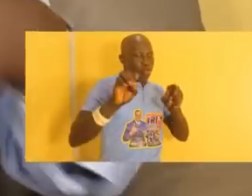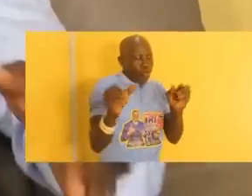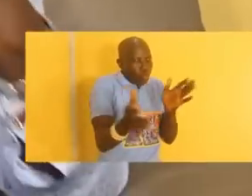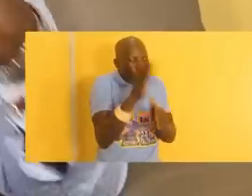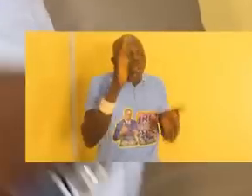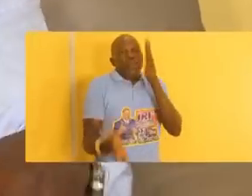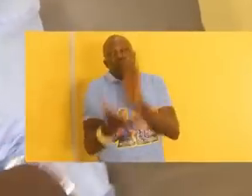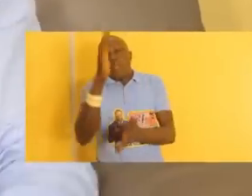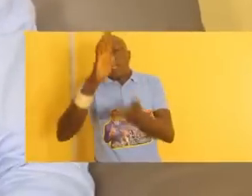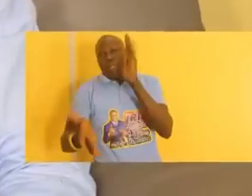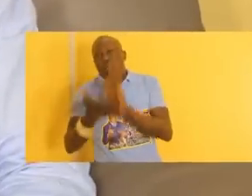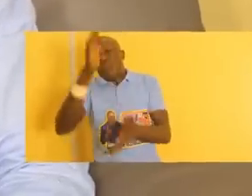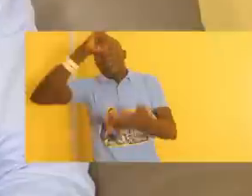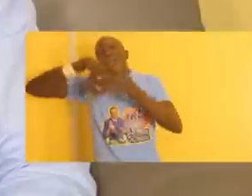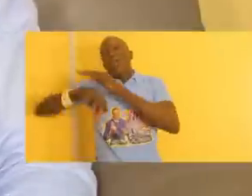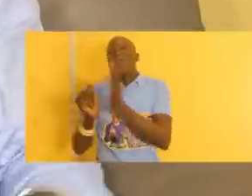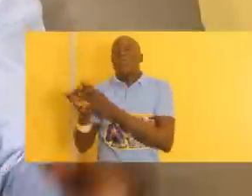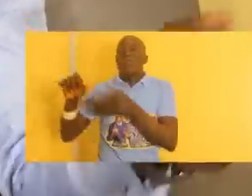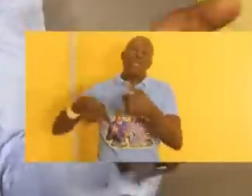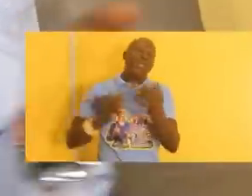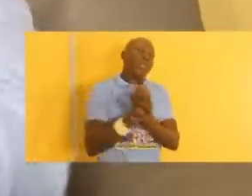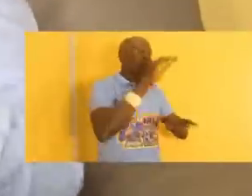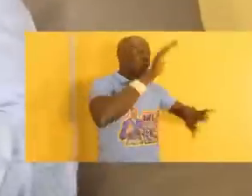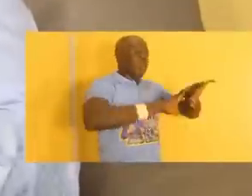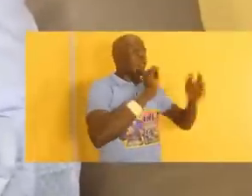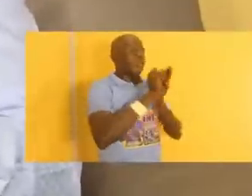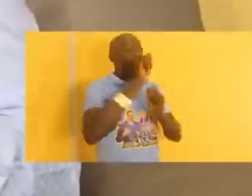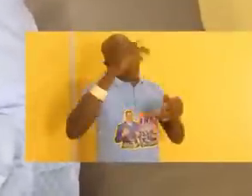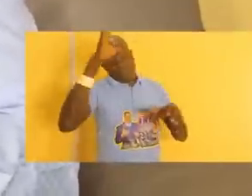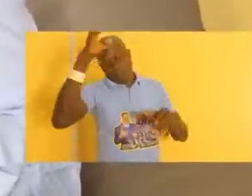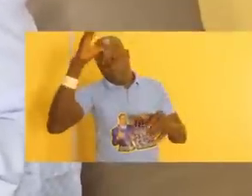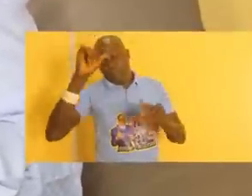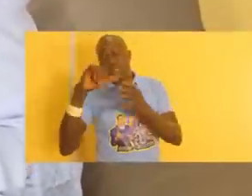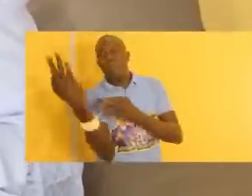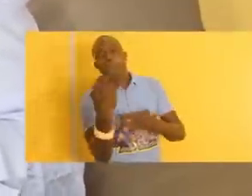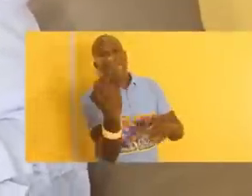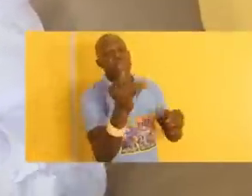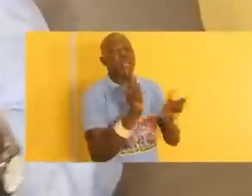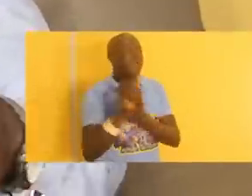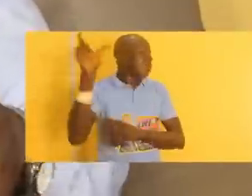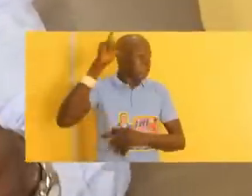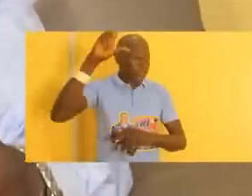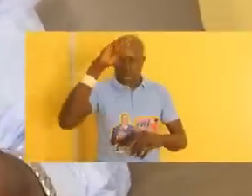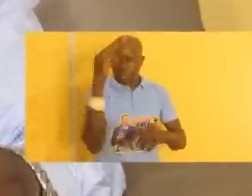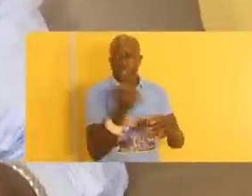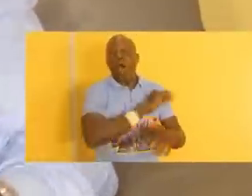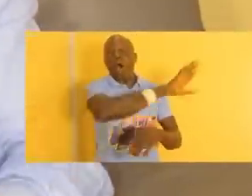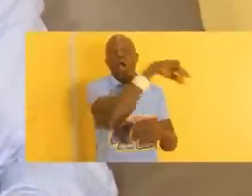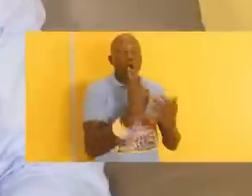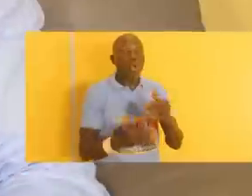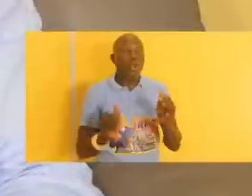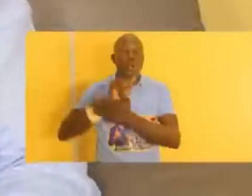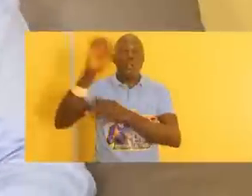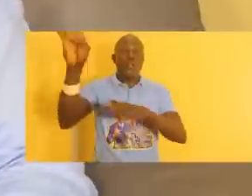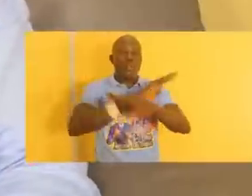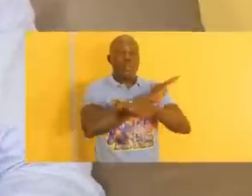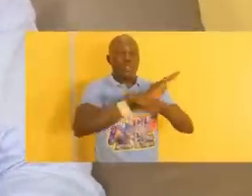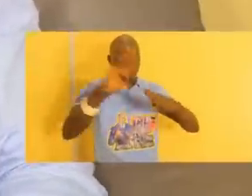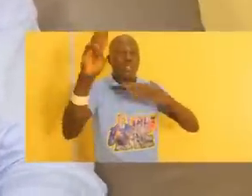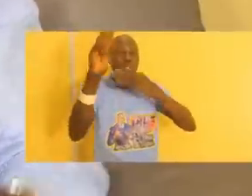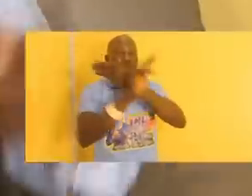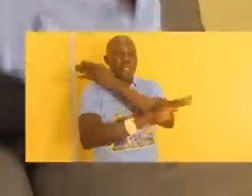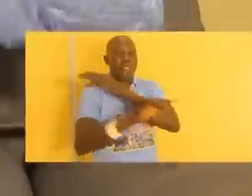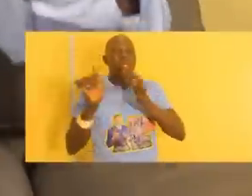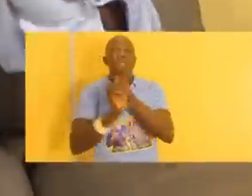glory to manifest. Iron sharpness iron. On Friday. Then go me, sir. Listen to me, sir. Any contractors. All the